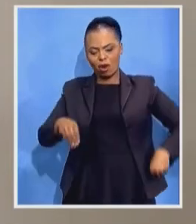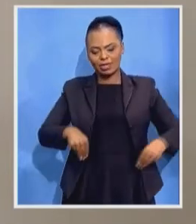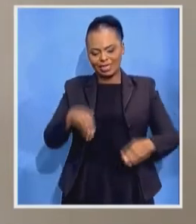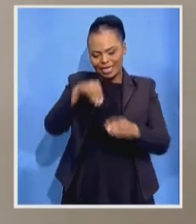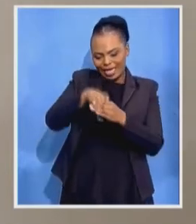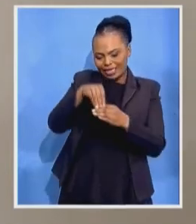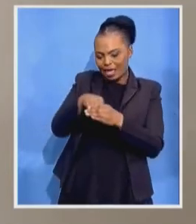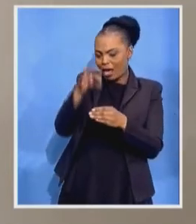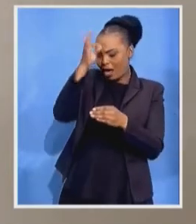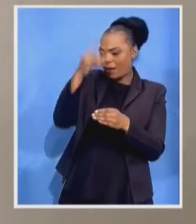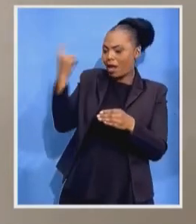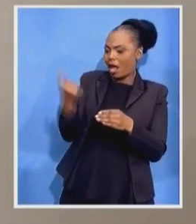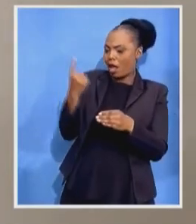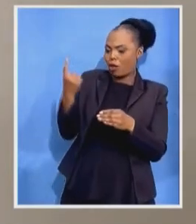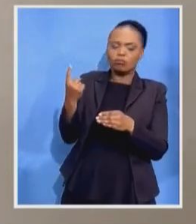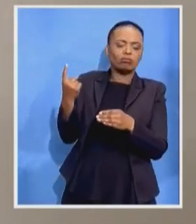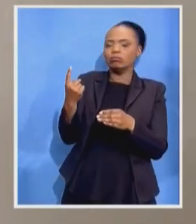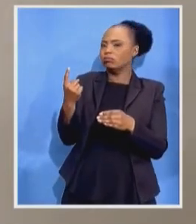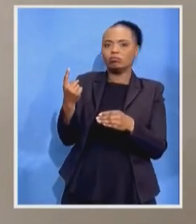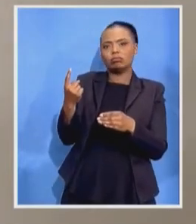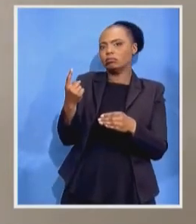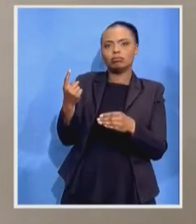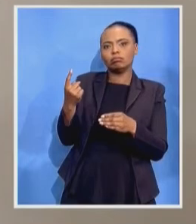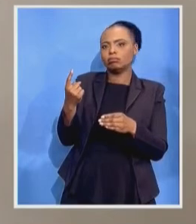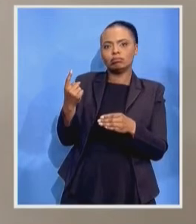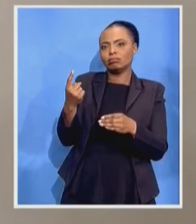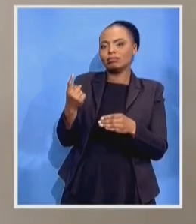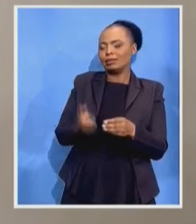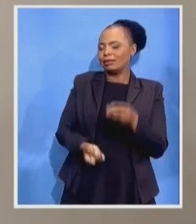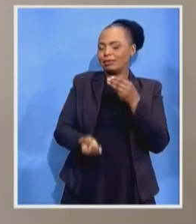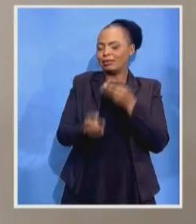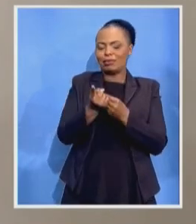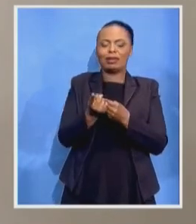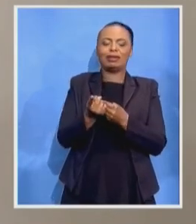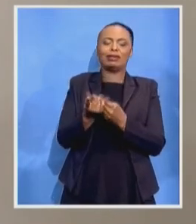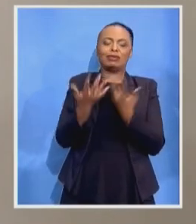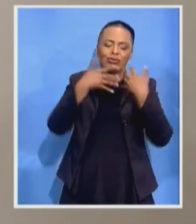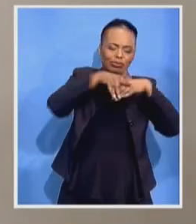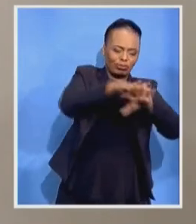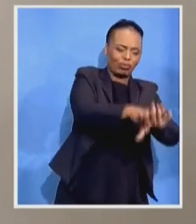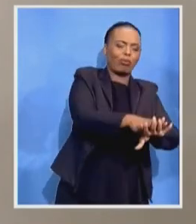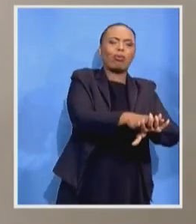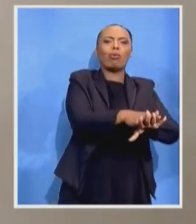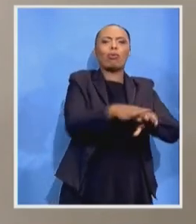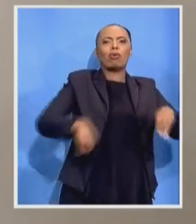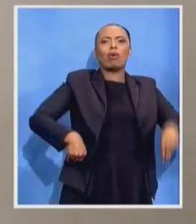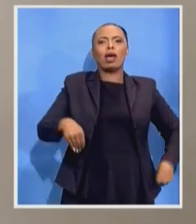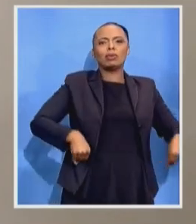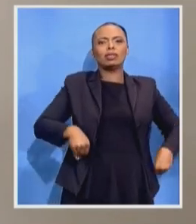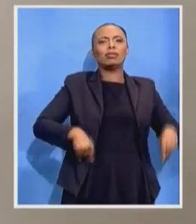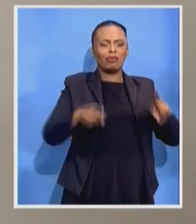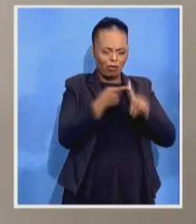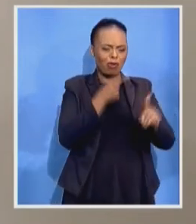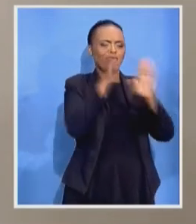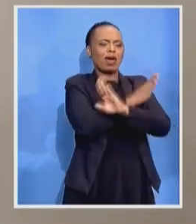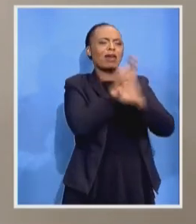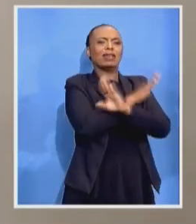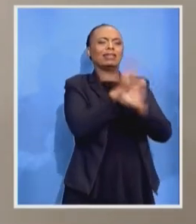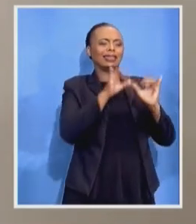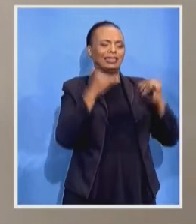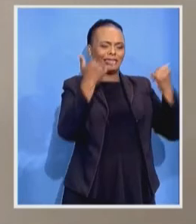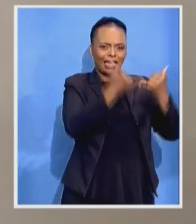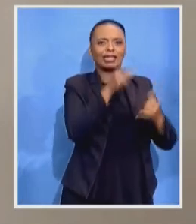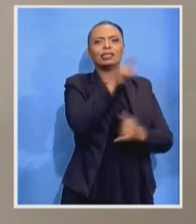in conjunction with corruption that emanates from the private sector. We must deal with this cancer wherever it